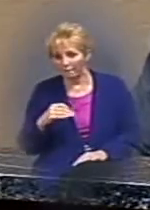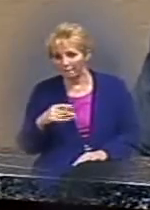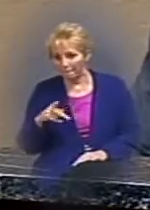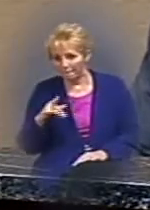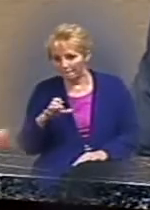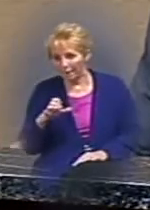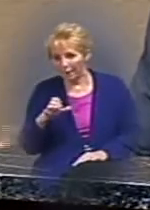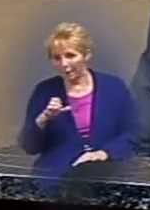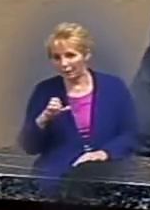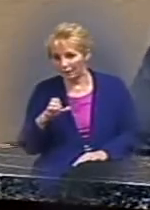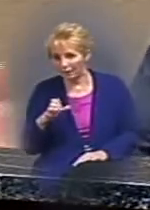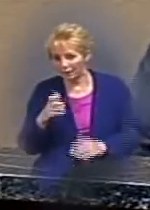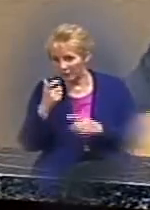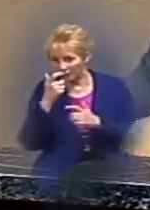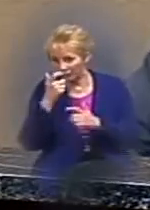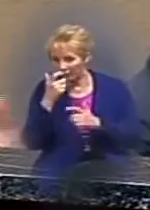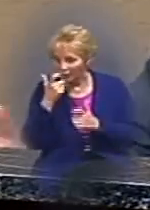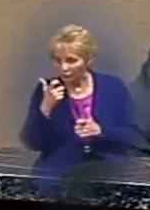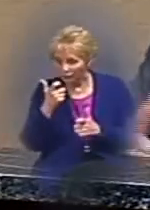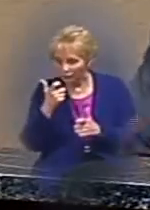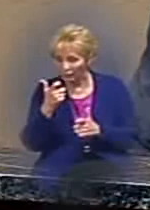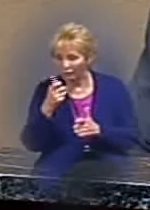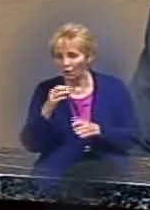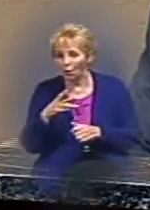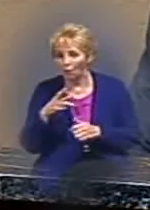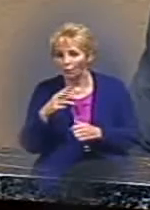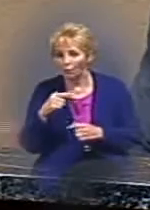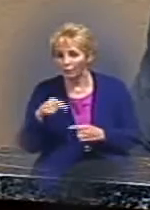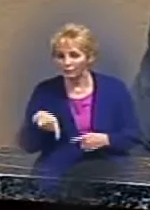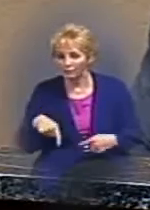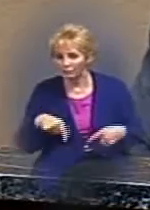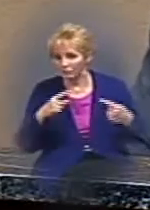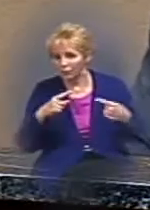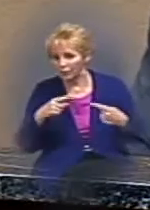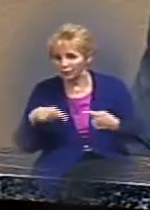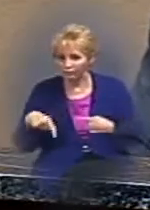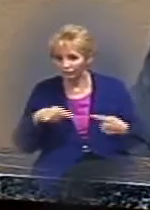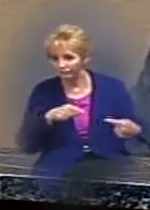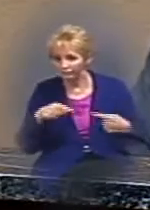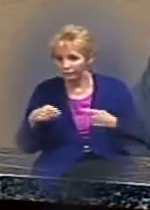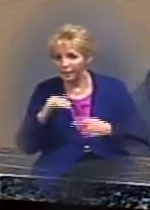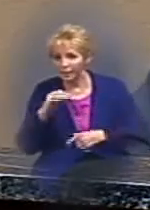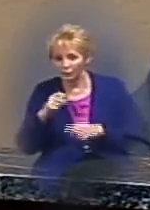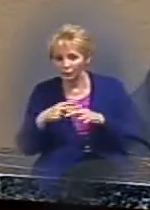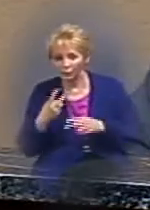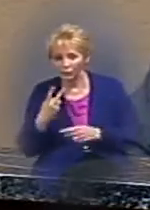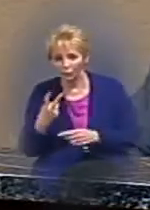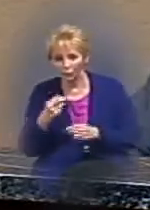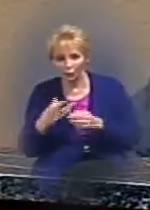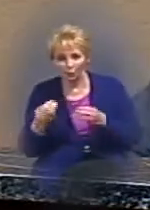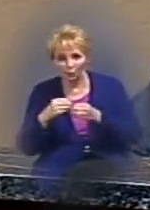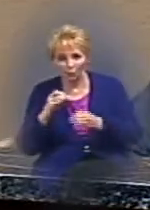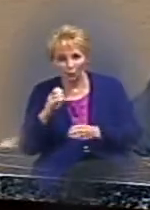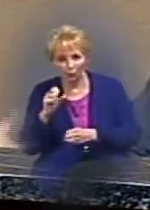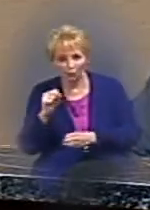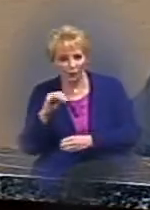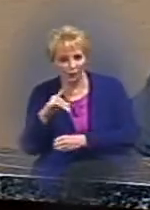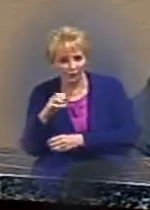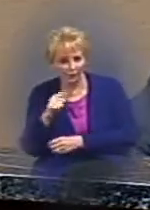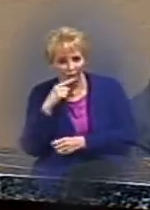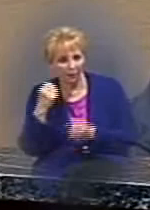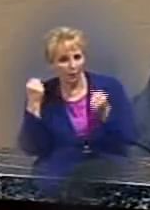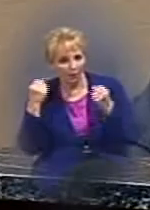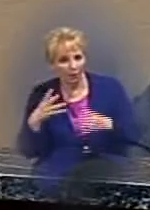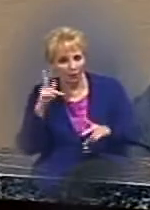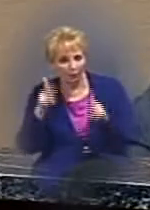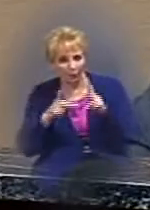public, not only public interest, but contested issues between two or more sides. And therefore, where there are